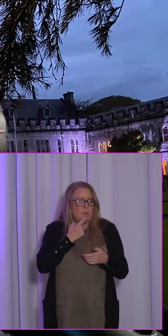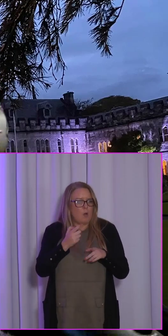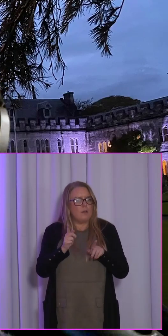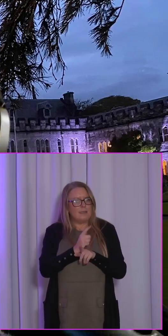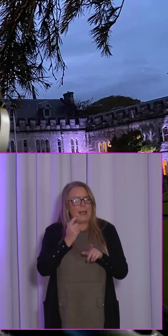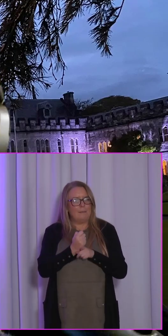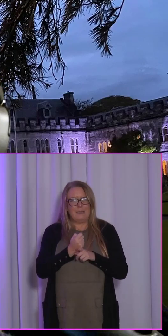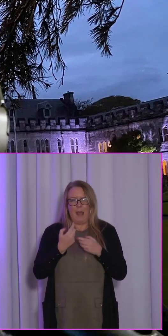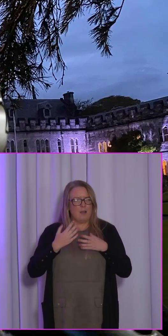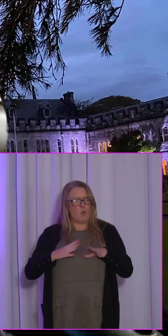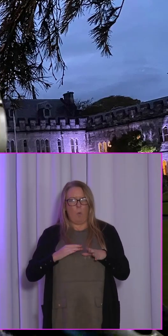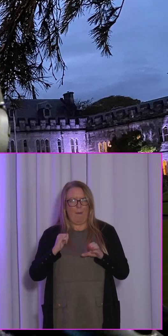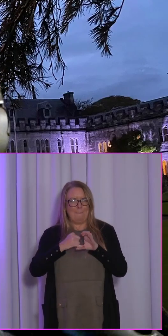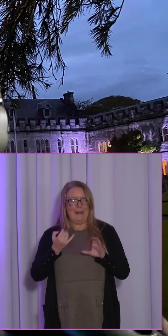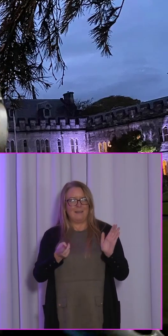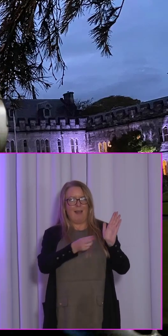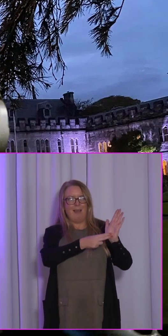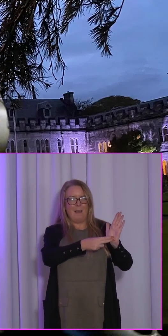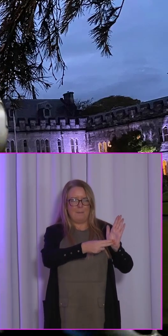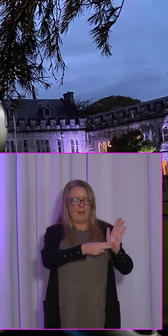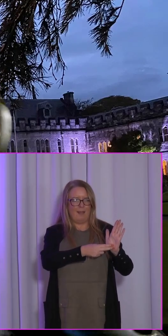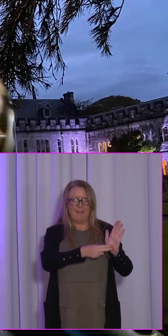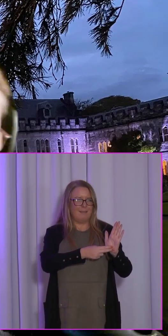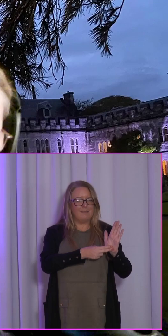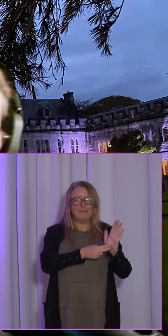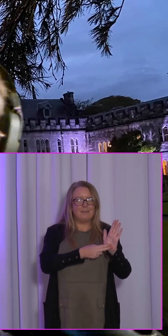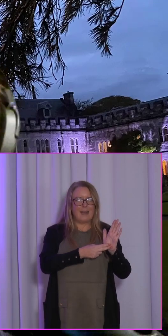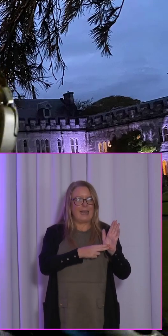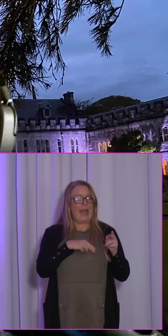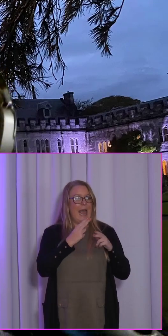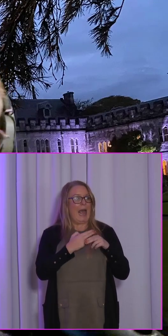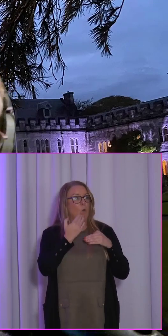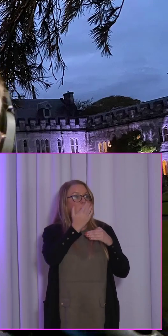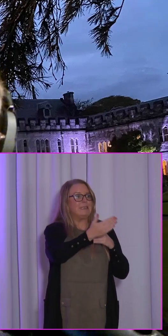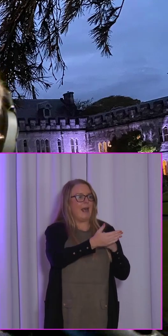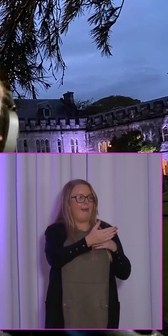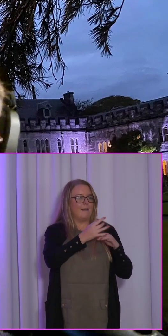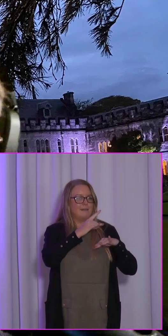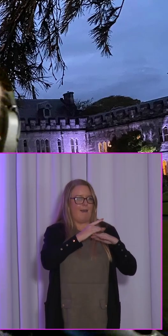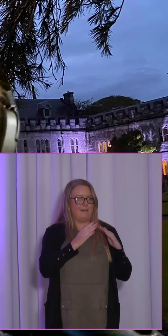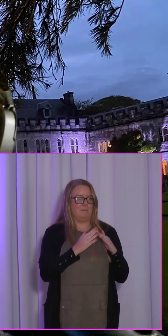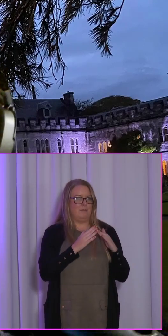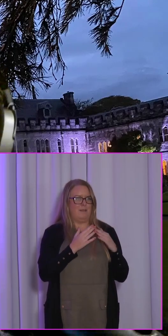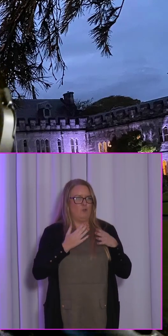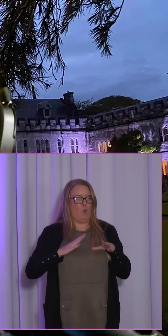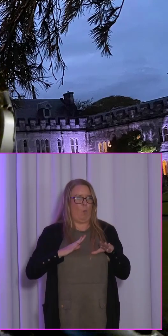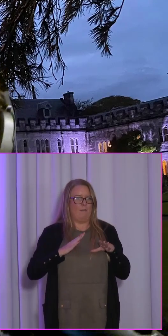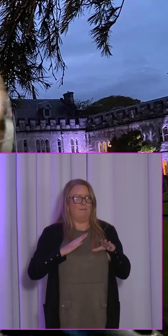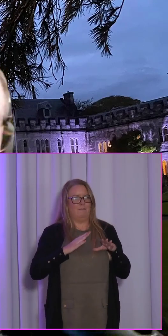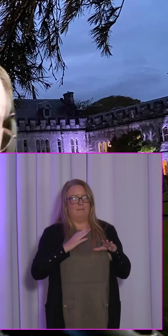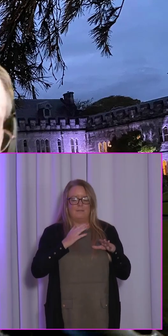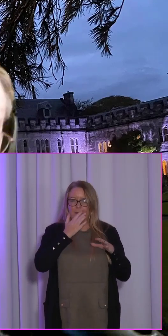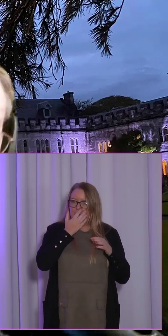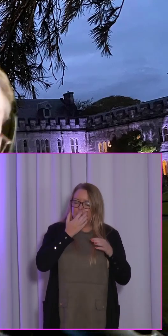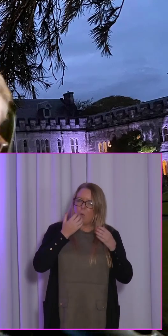to be medically labelled outside of that hospital. So that's what I'm trying to do, is to create a